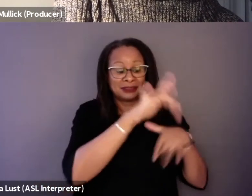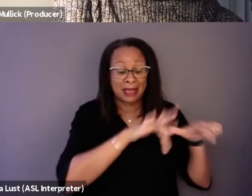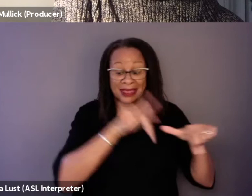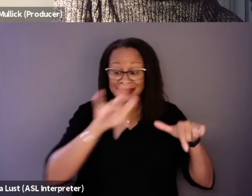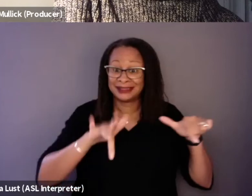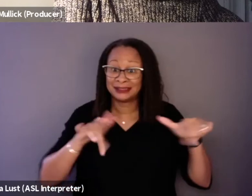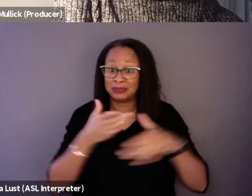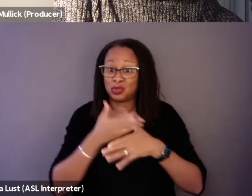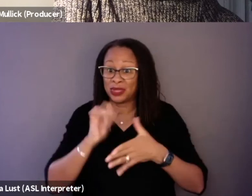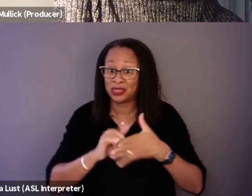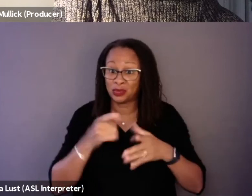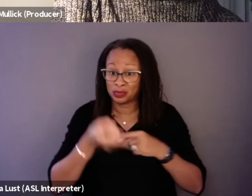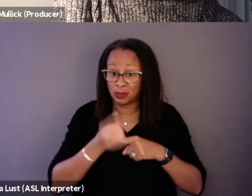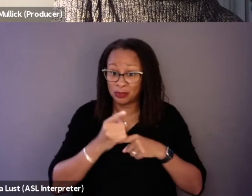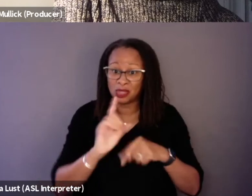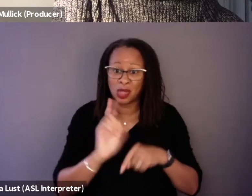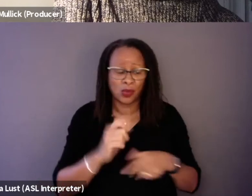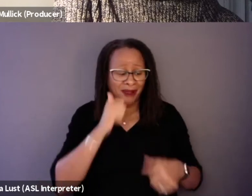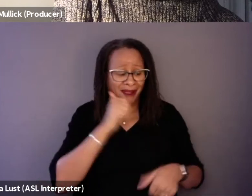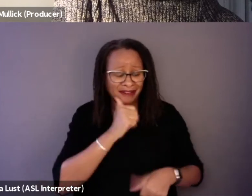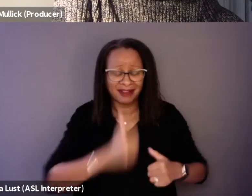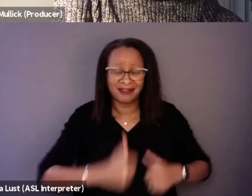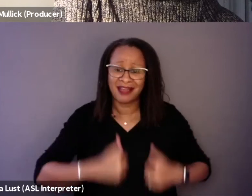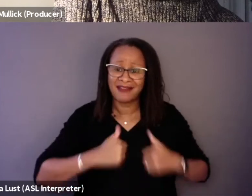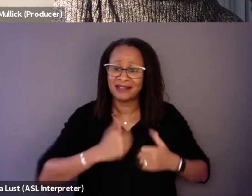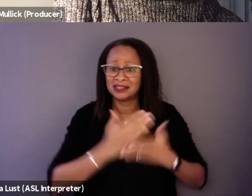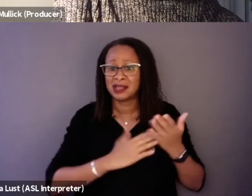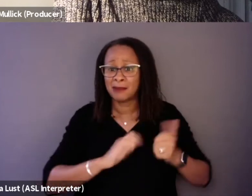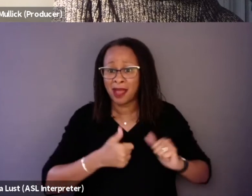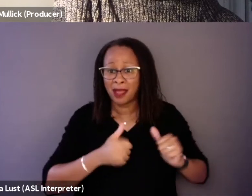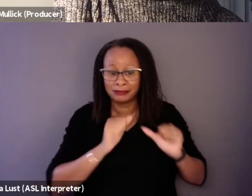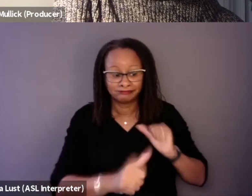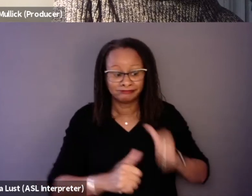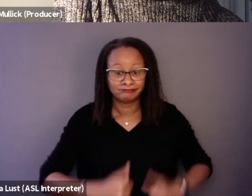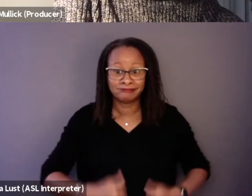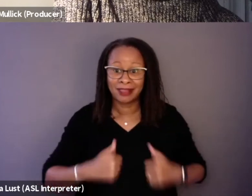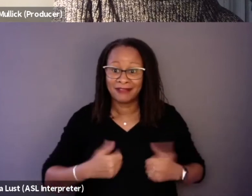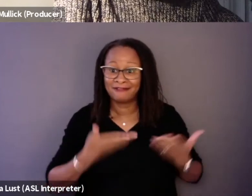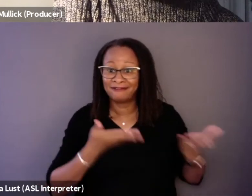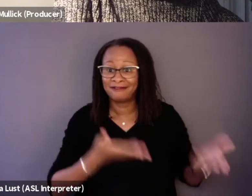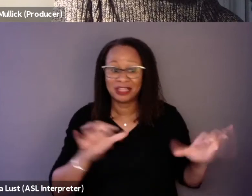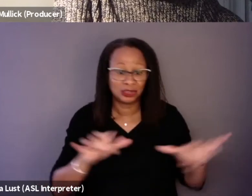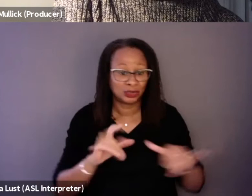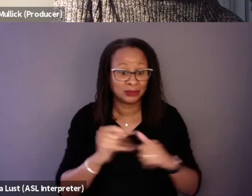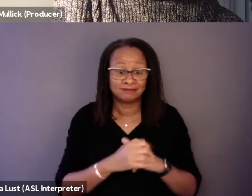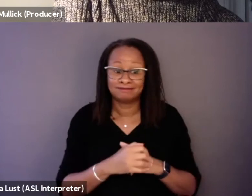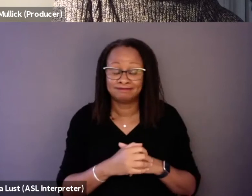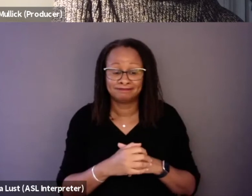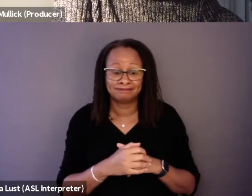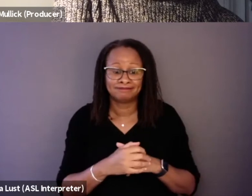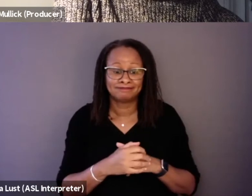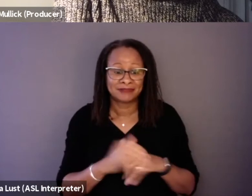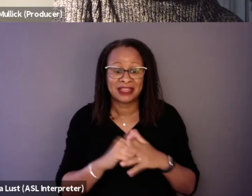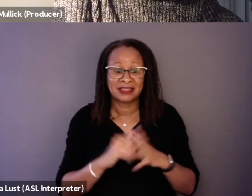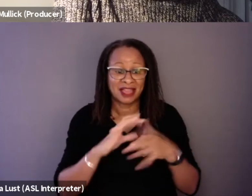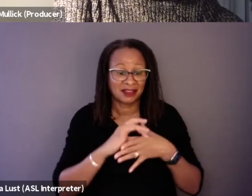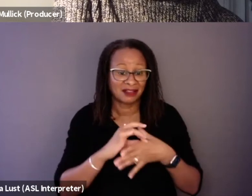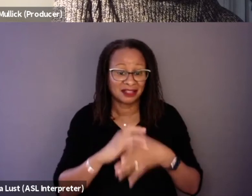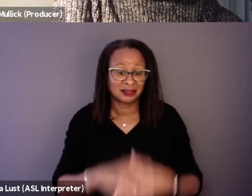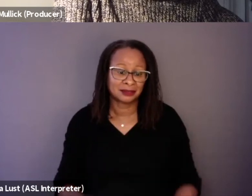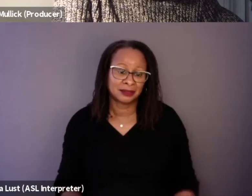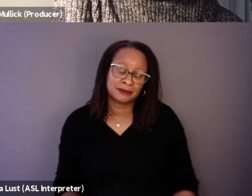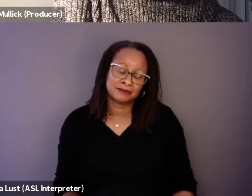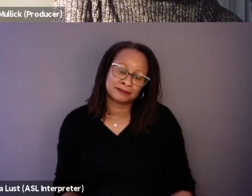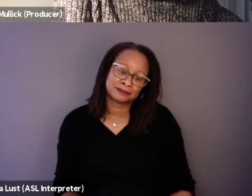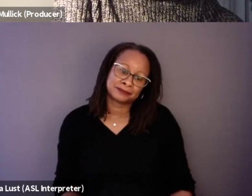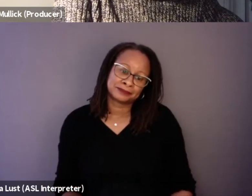where ordinary lives somehow remain lived in that context.